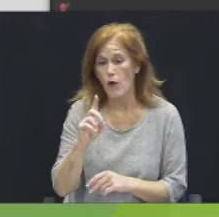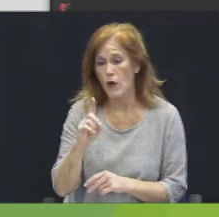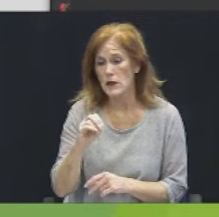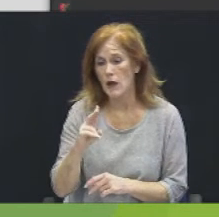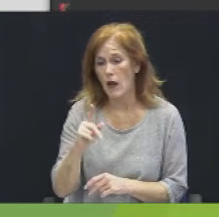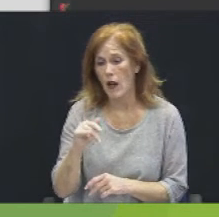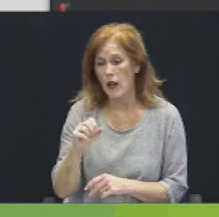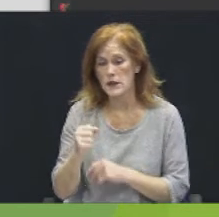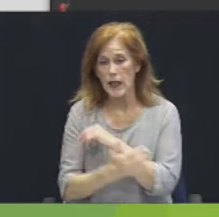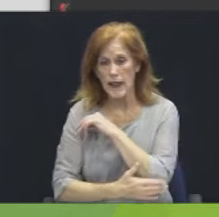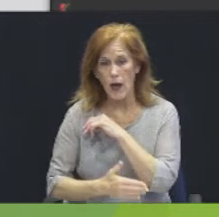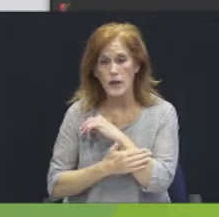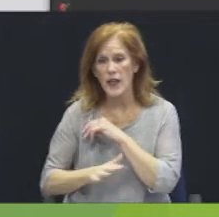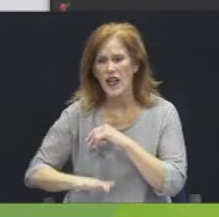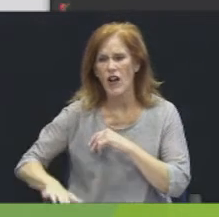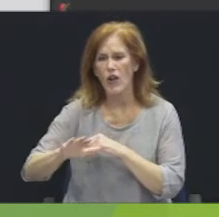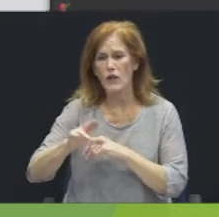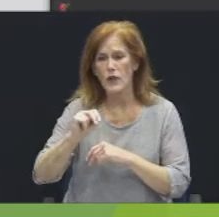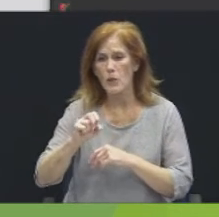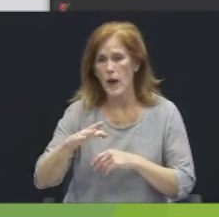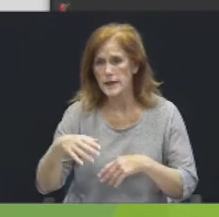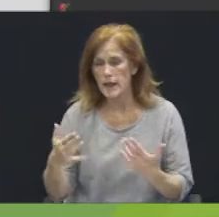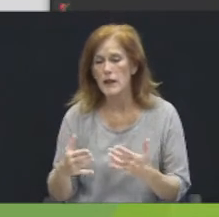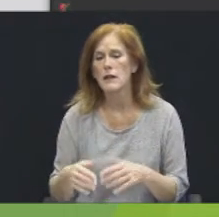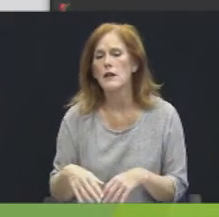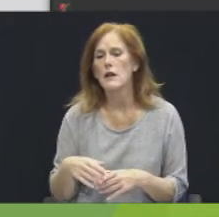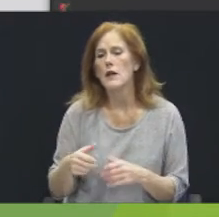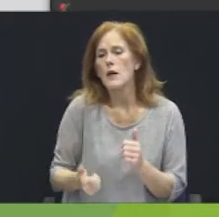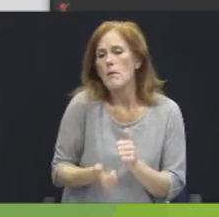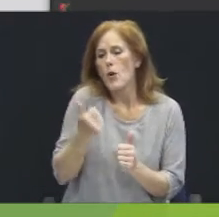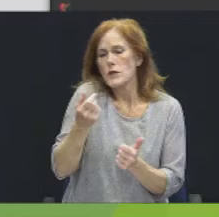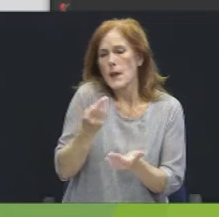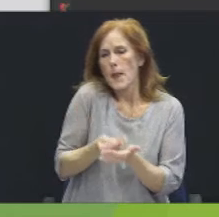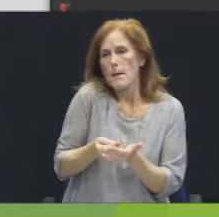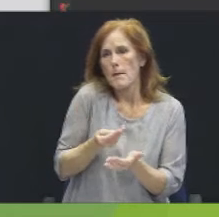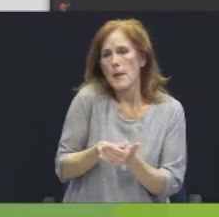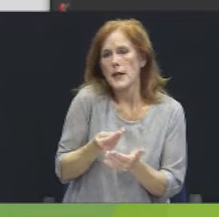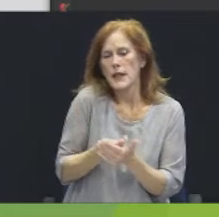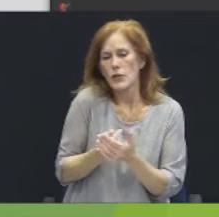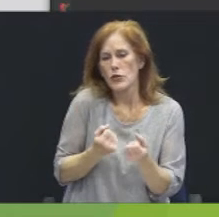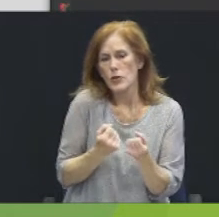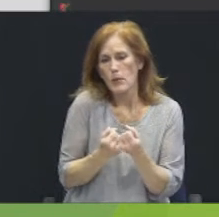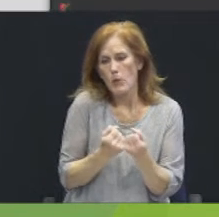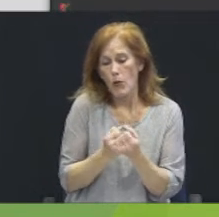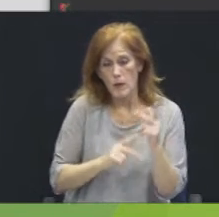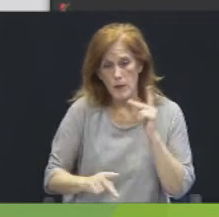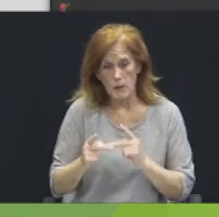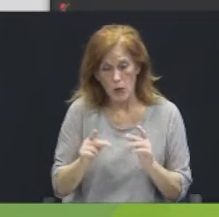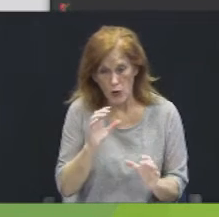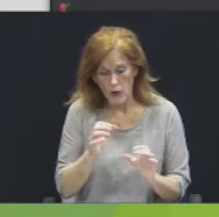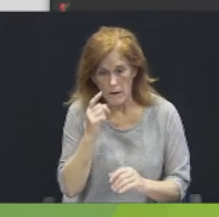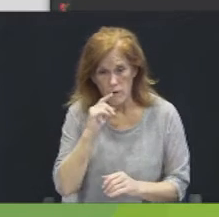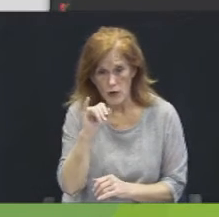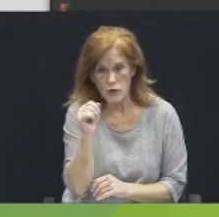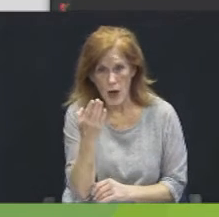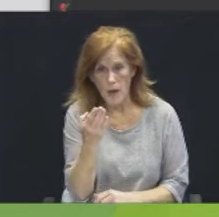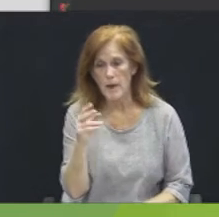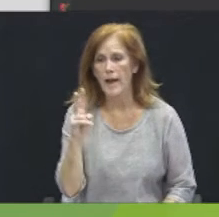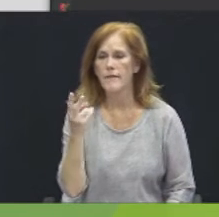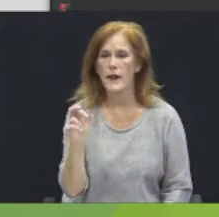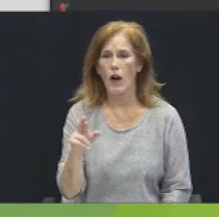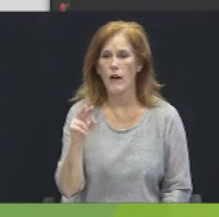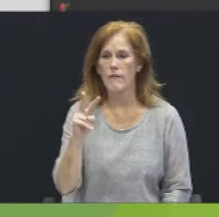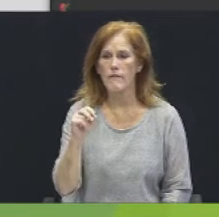the state? The largest proponent of funding for individuals seeking employment is Vocational Rehabilitation